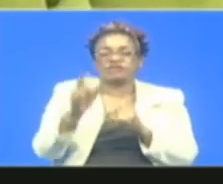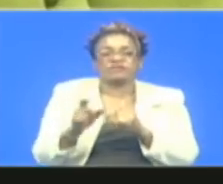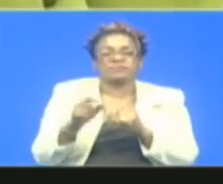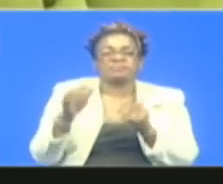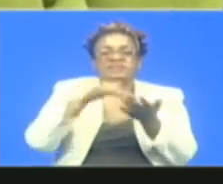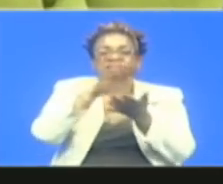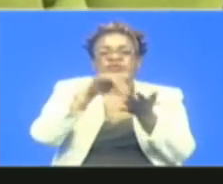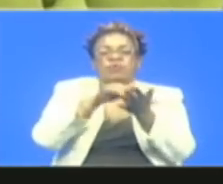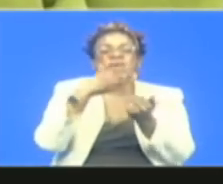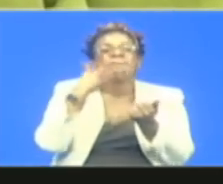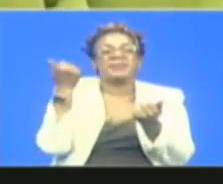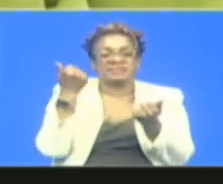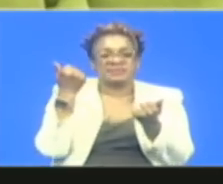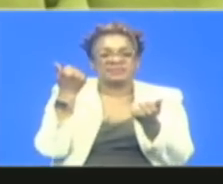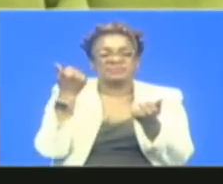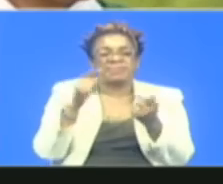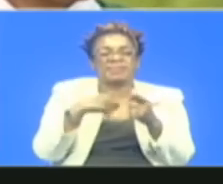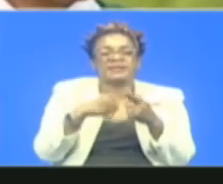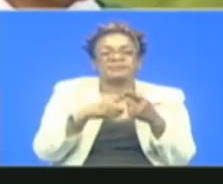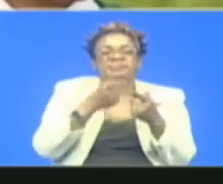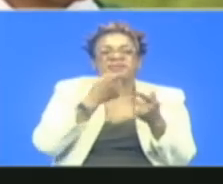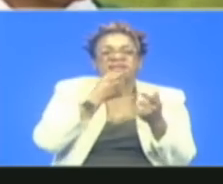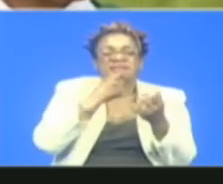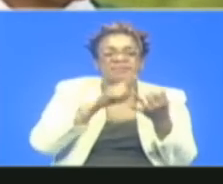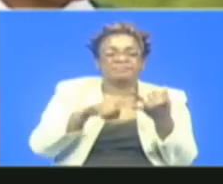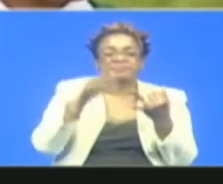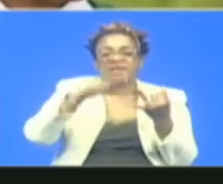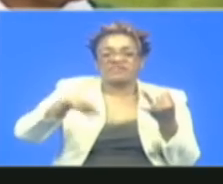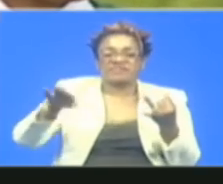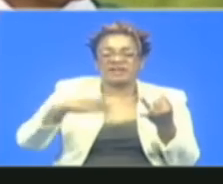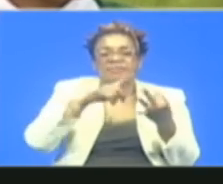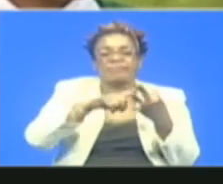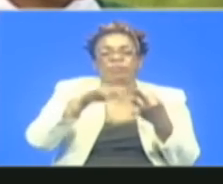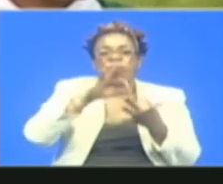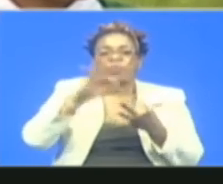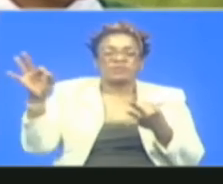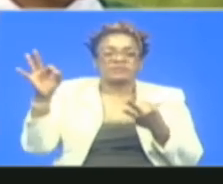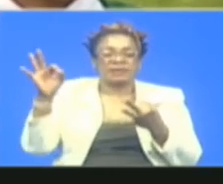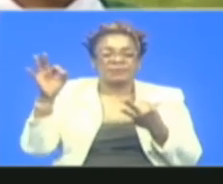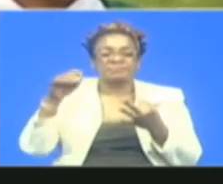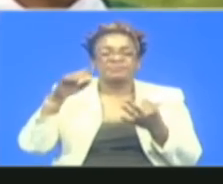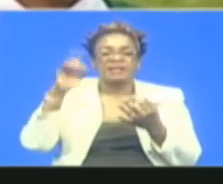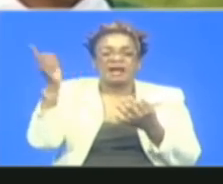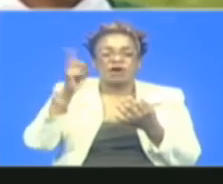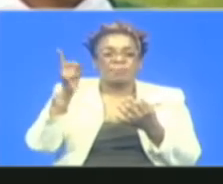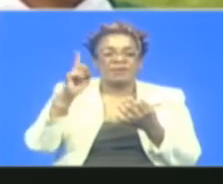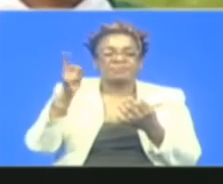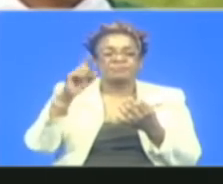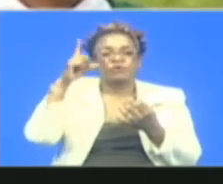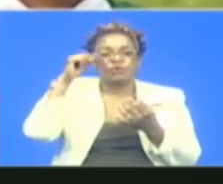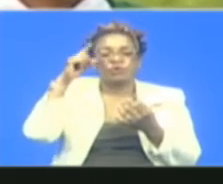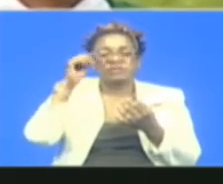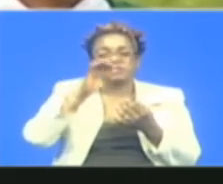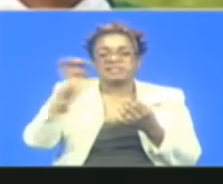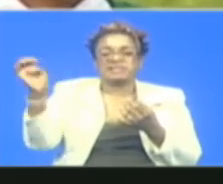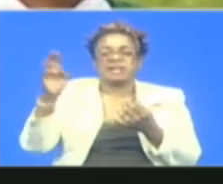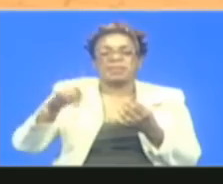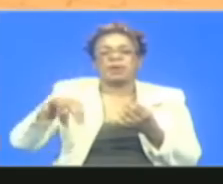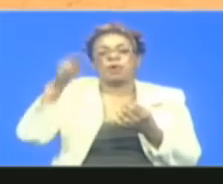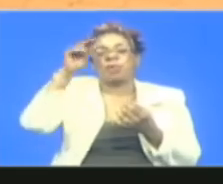Central was the best, followed by Nyanza, Rift Valley, Western, Nairobi, Coast, Eastern and then